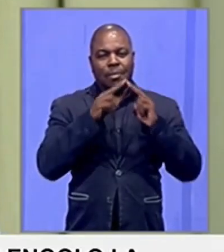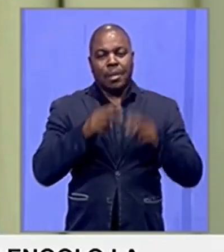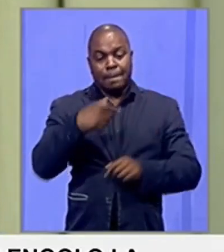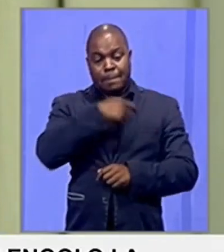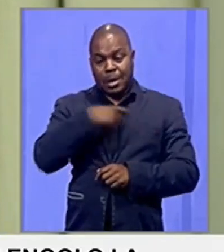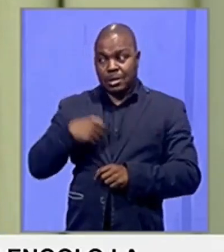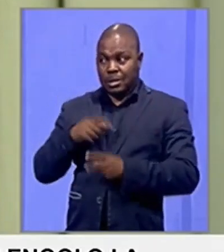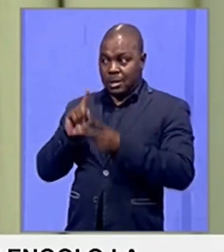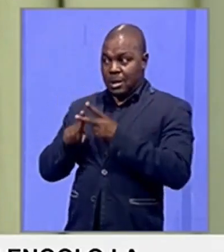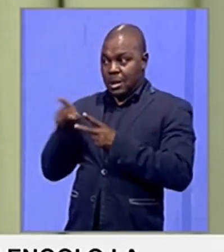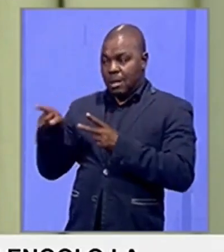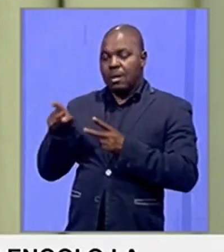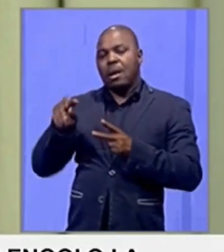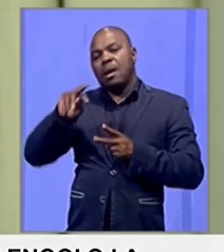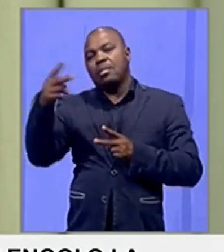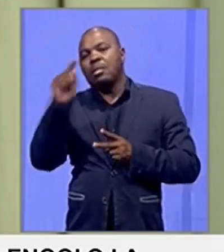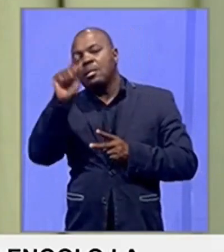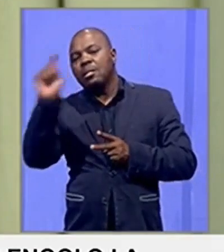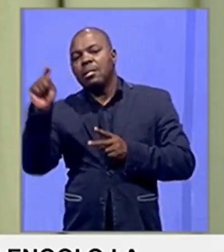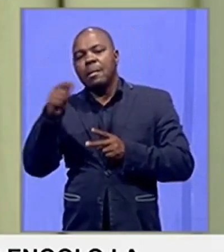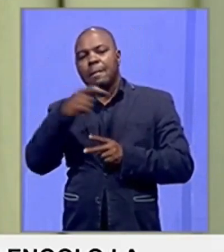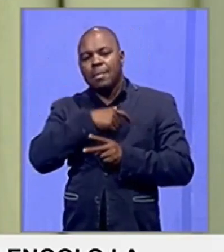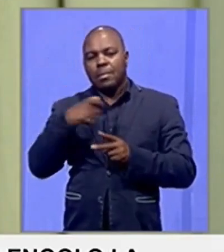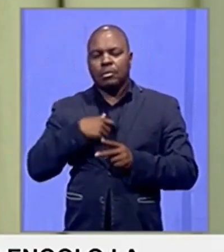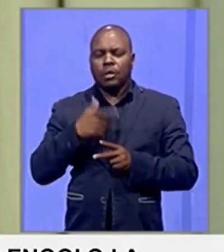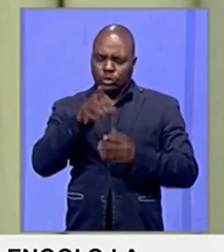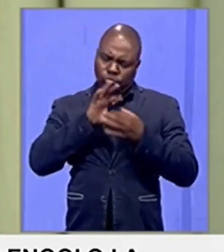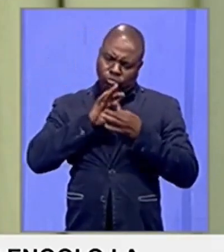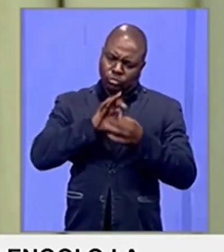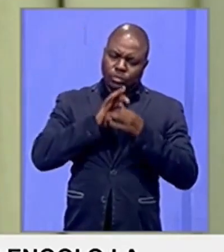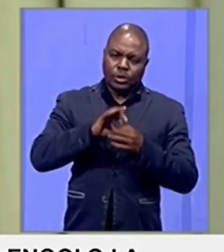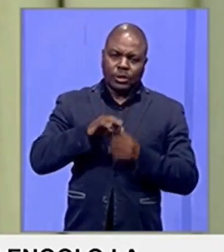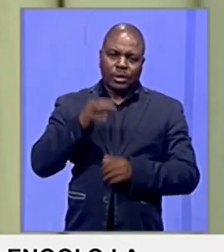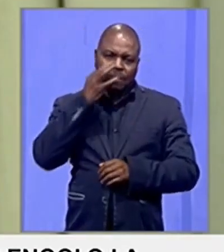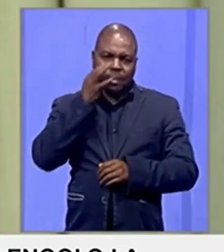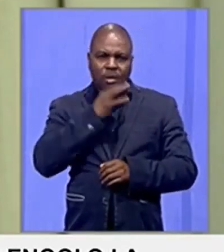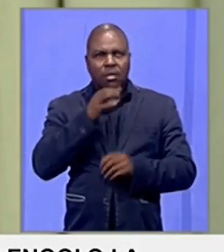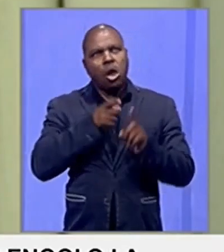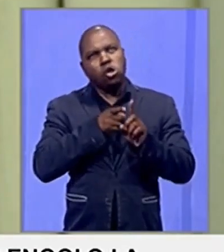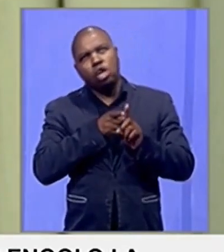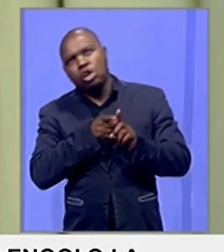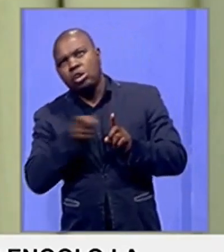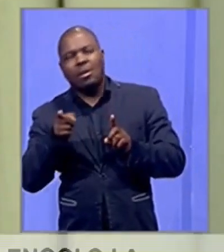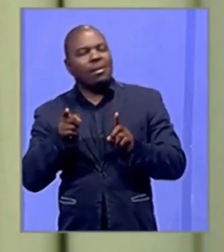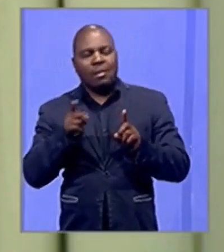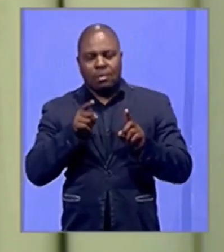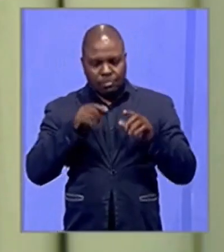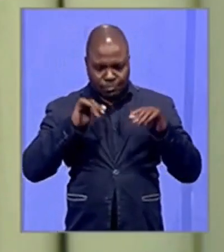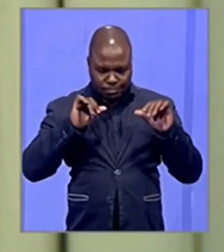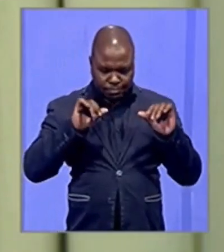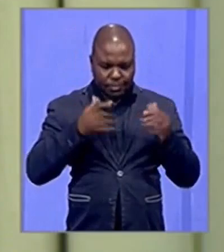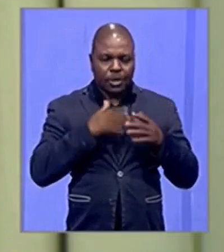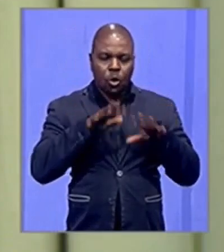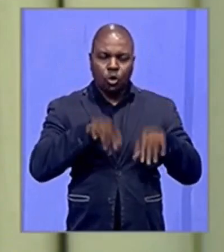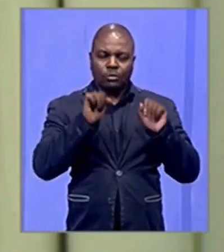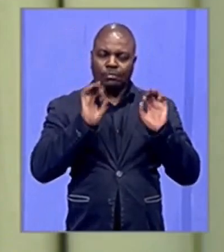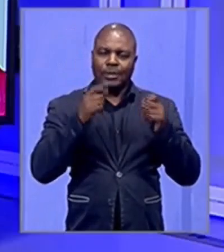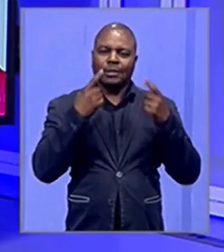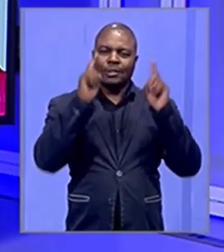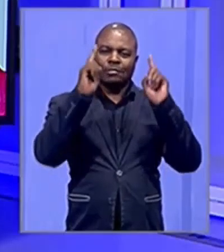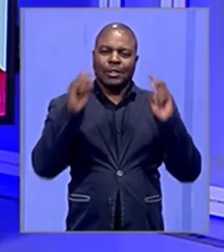his BRICS counterpart, are all determined that nothing distracts from hosting a very successful summit.